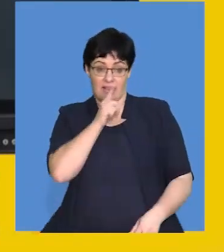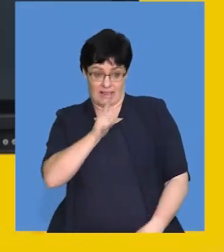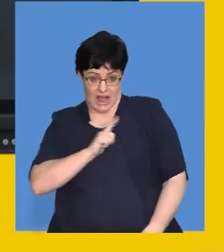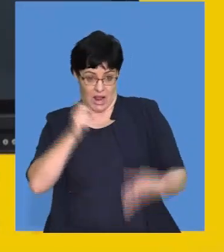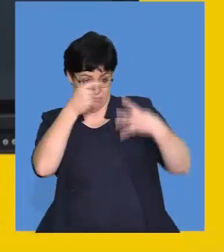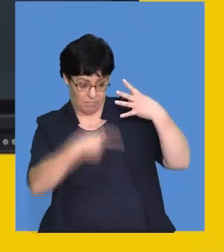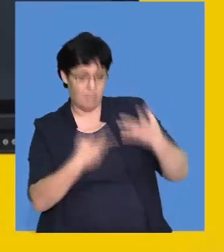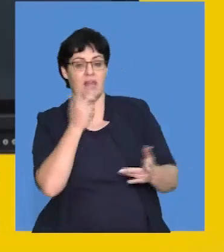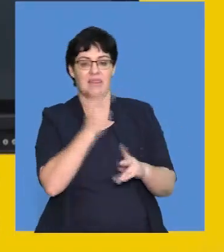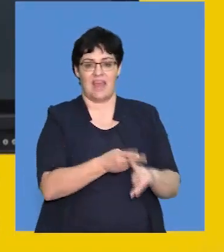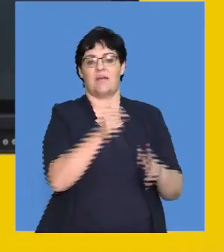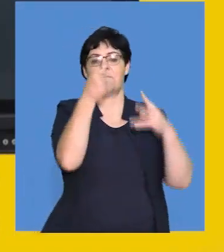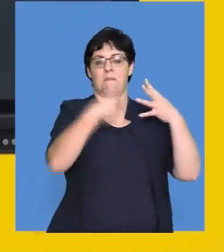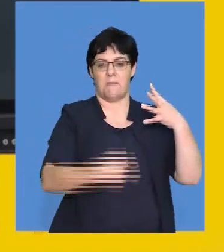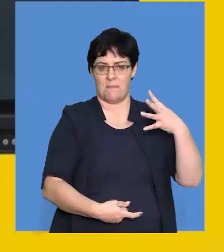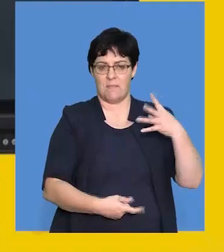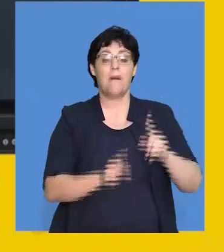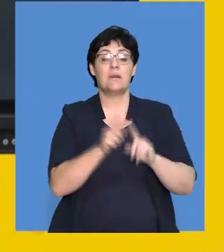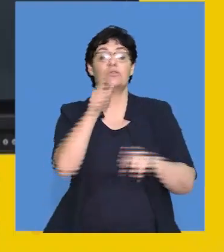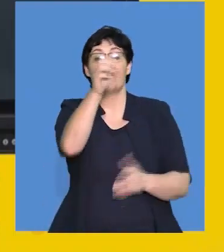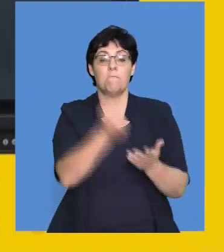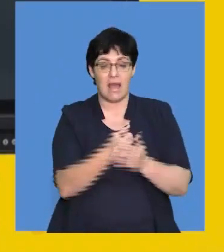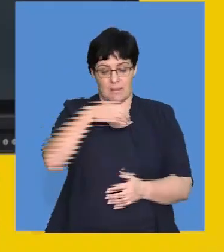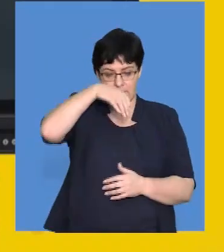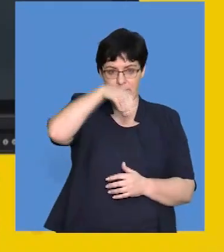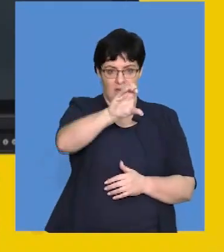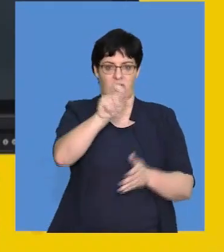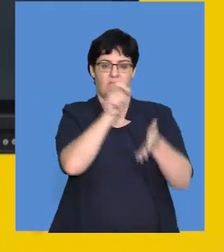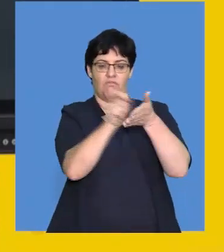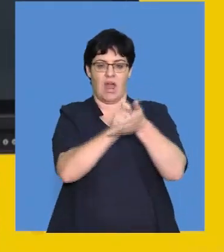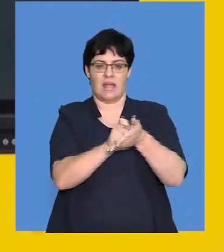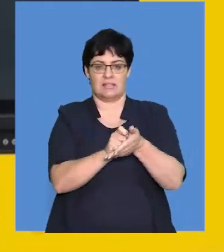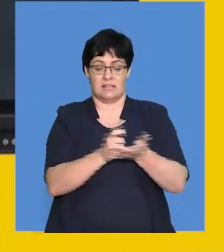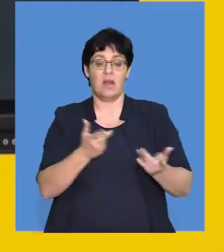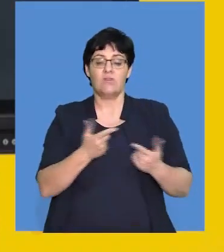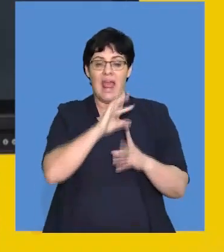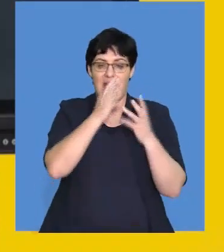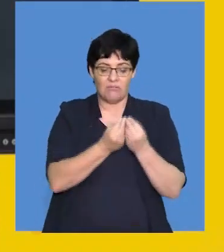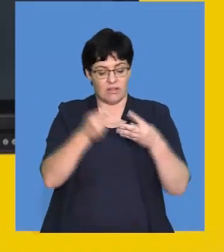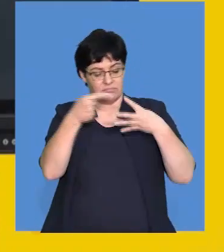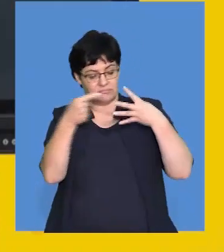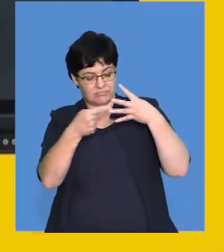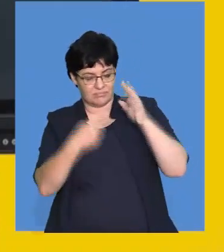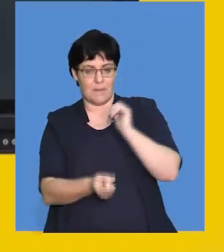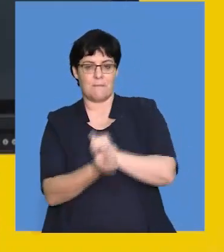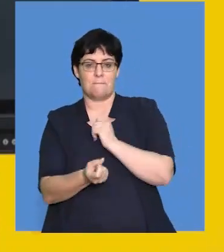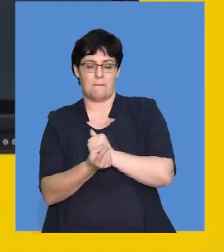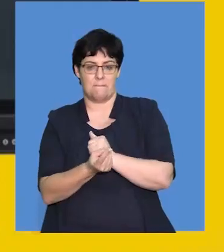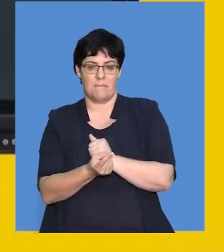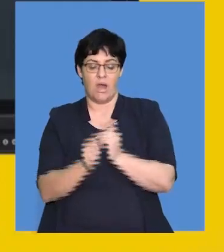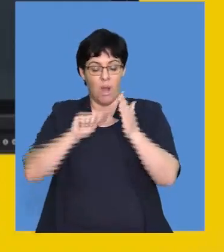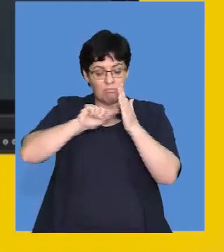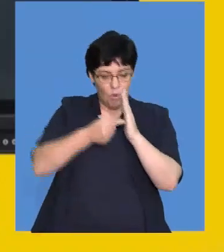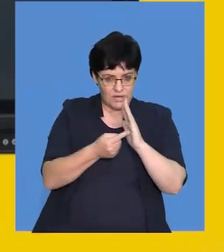do so. What you need to do is write in a paragraph form where every point comes after a full